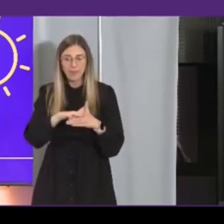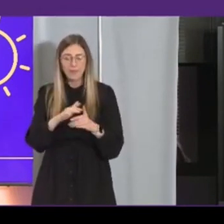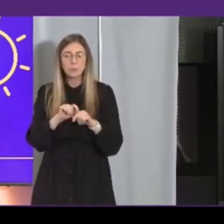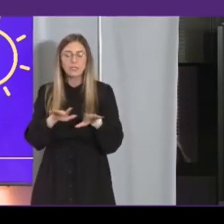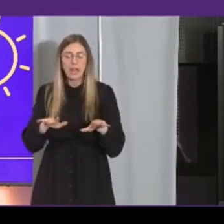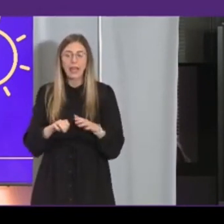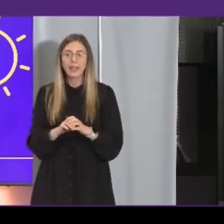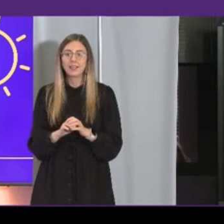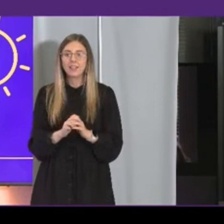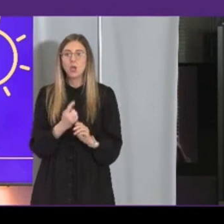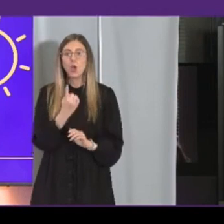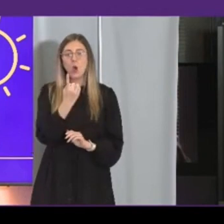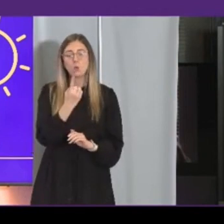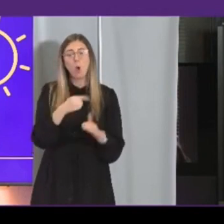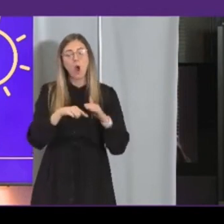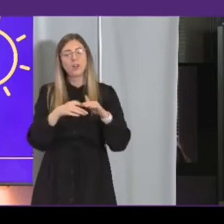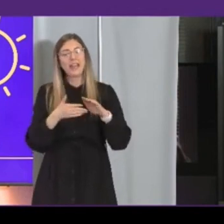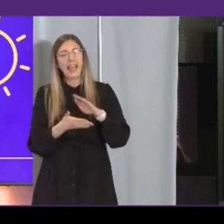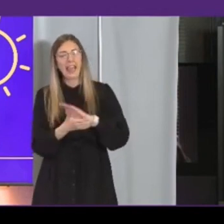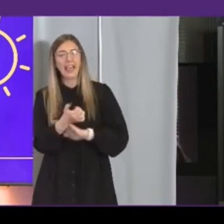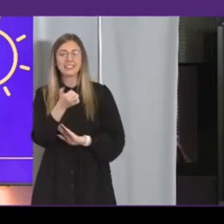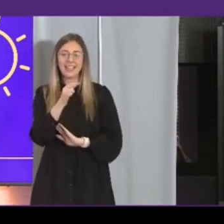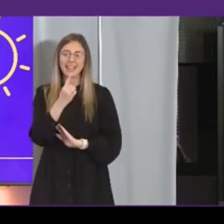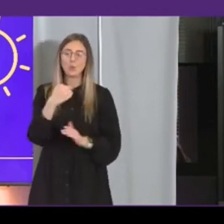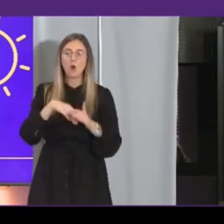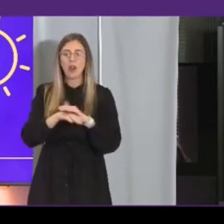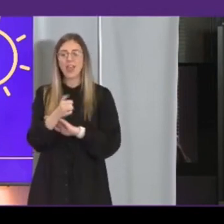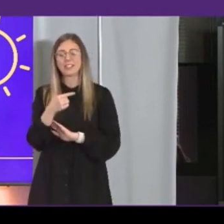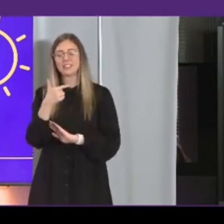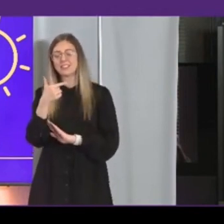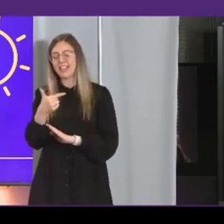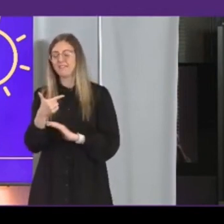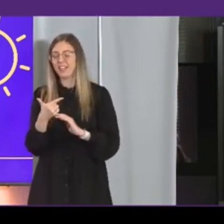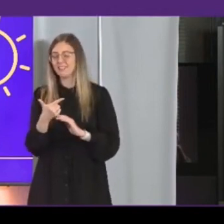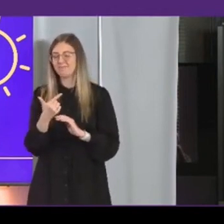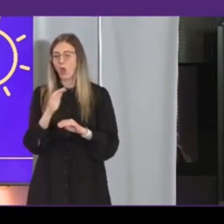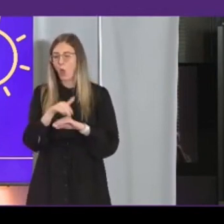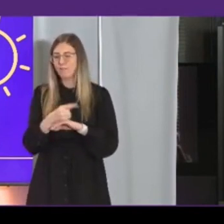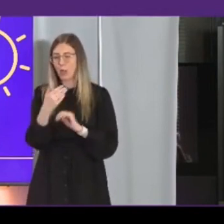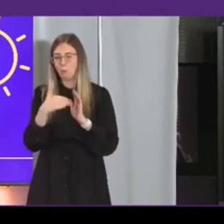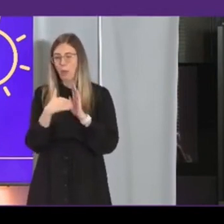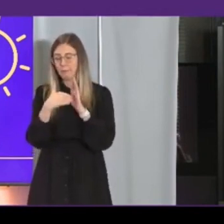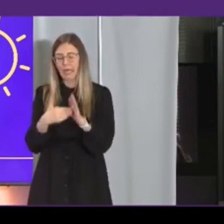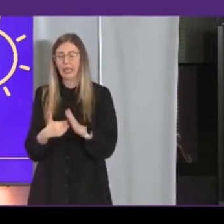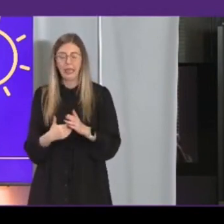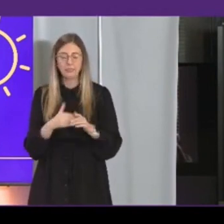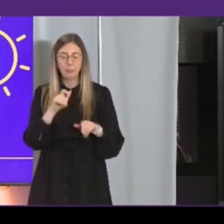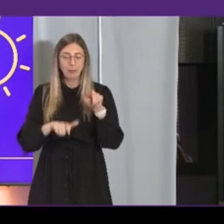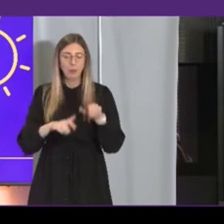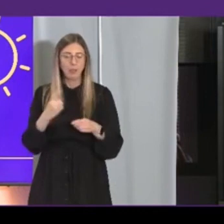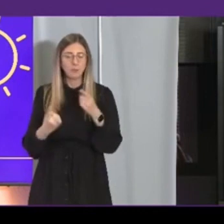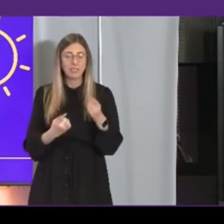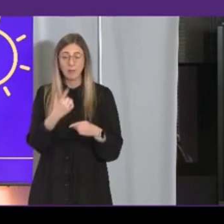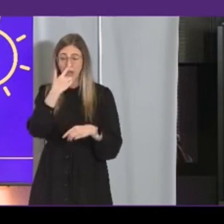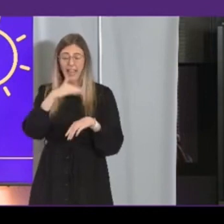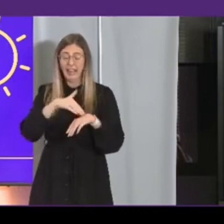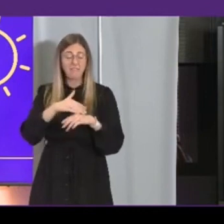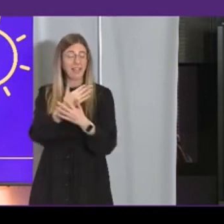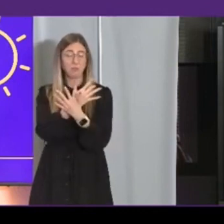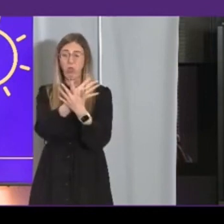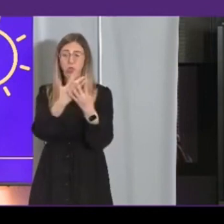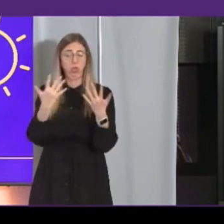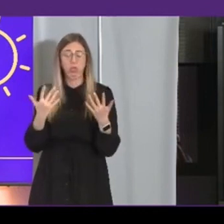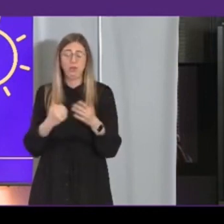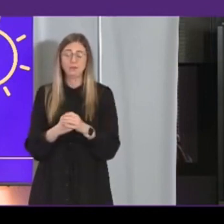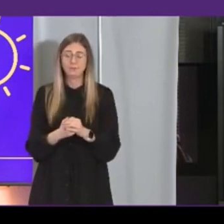that sort of 1 in 6, 1 in 7 figure globally, over 1 billion people, but it affects everyone at any point in time. And again, I